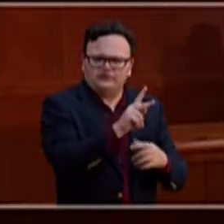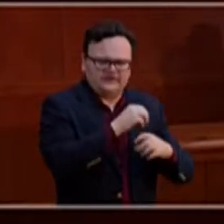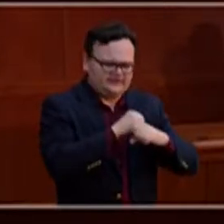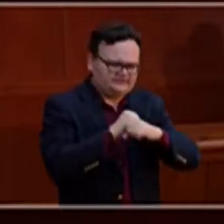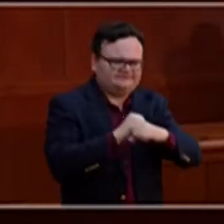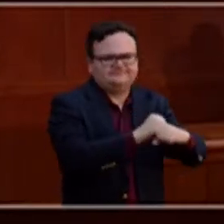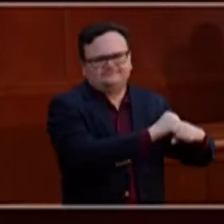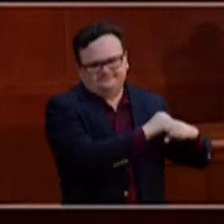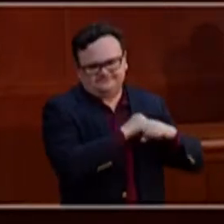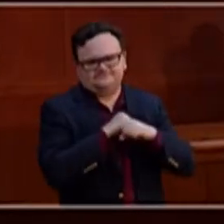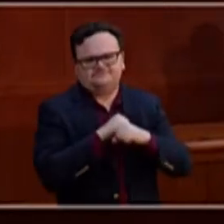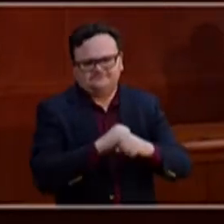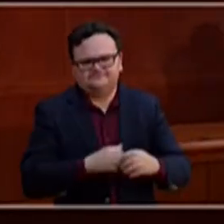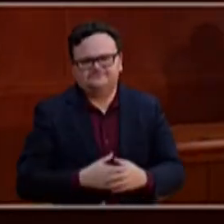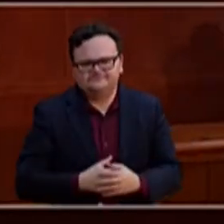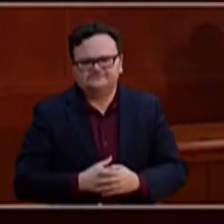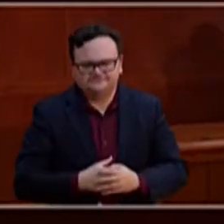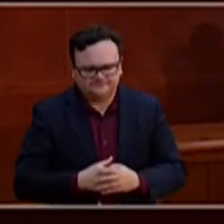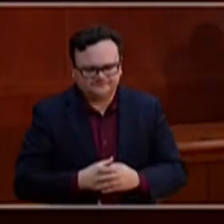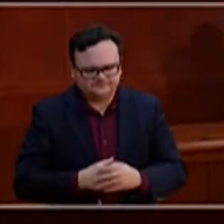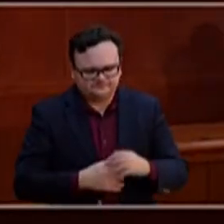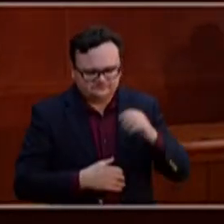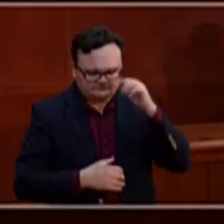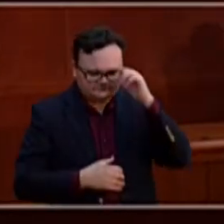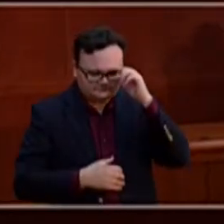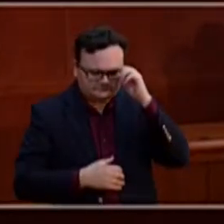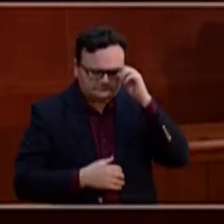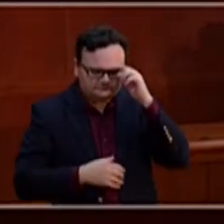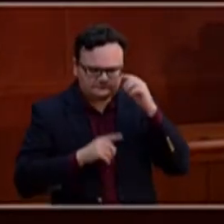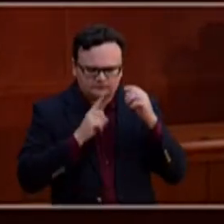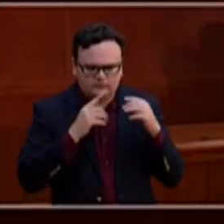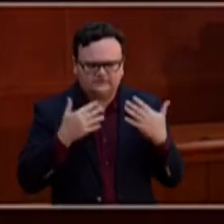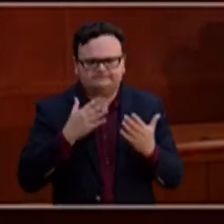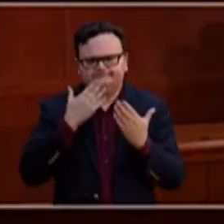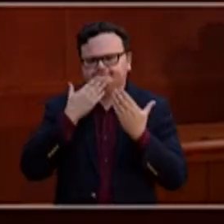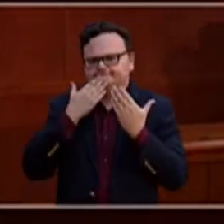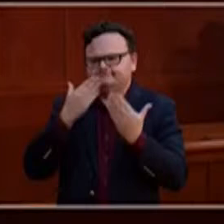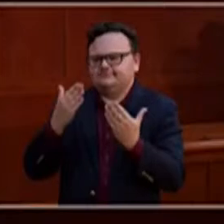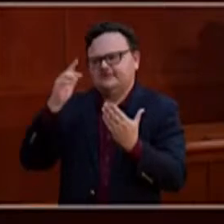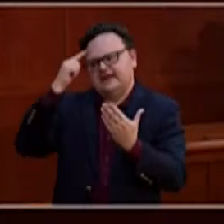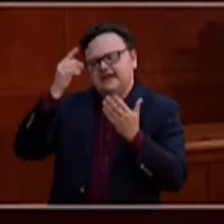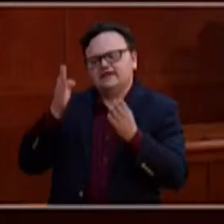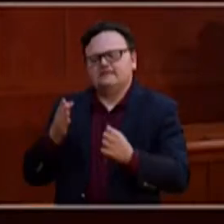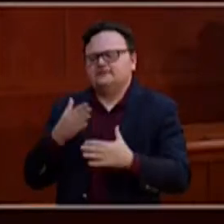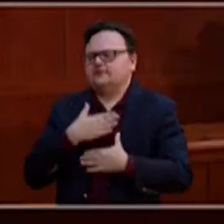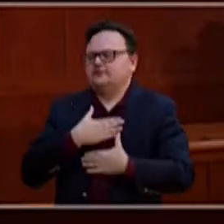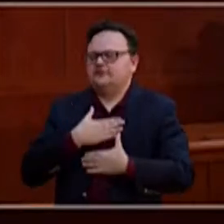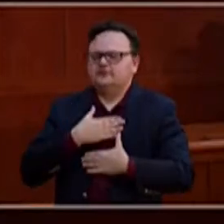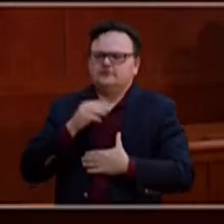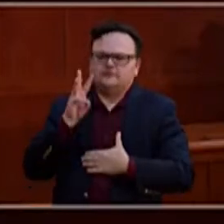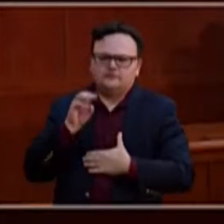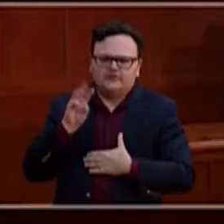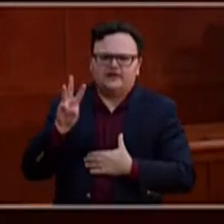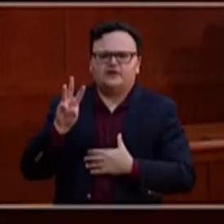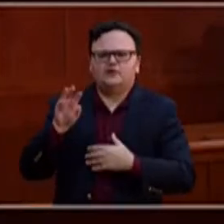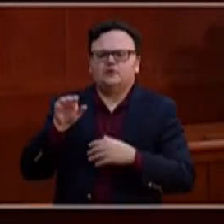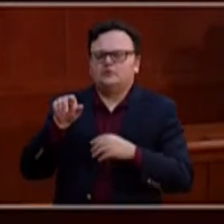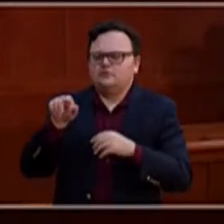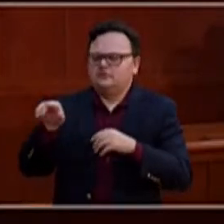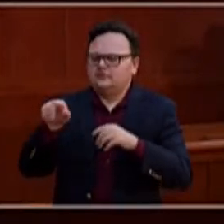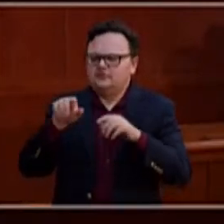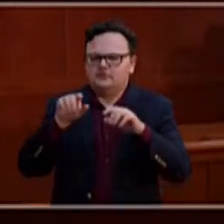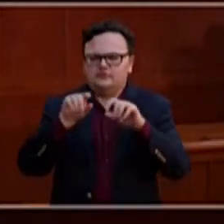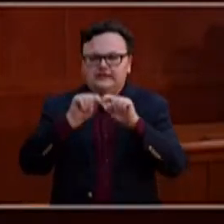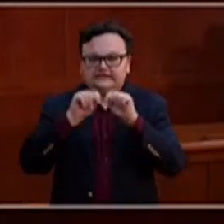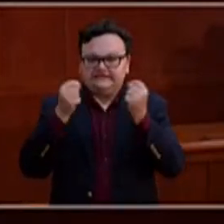and neighbors. But I am so grateful for the leadership the governor has provided, for the team effort that exists at the